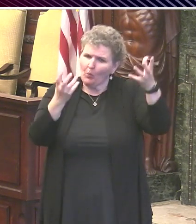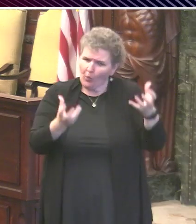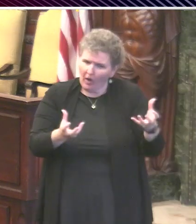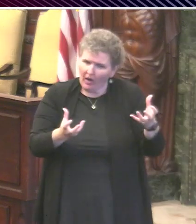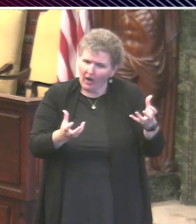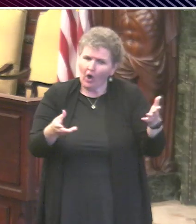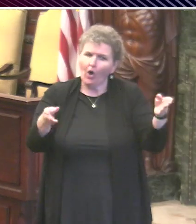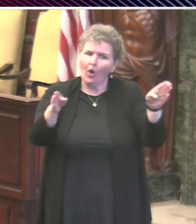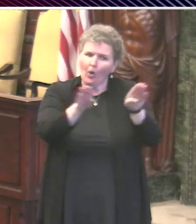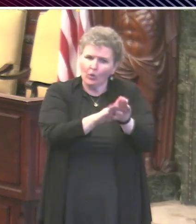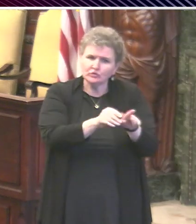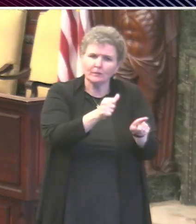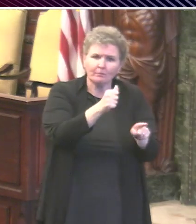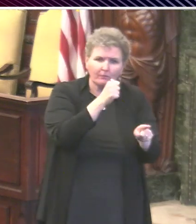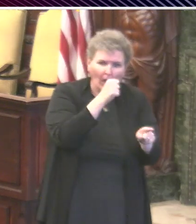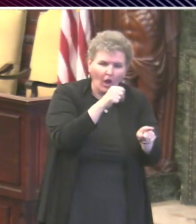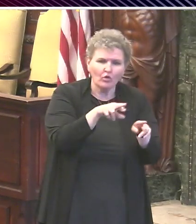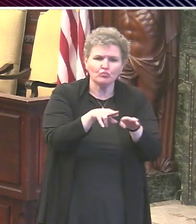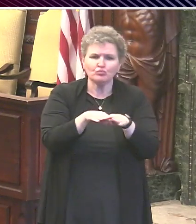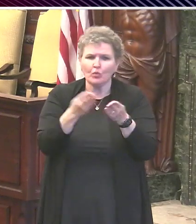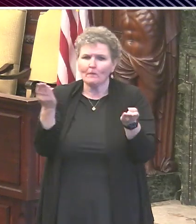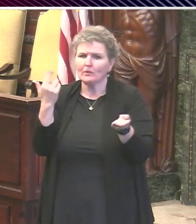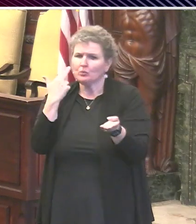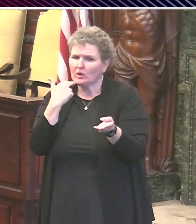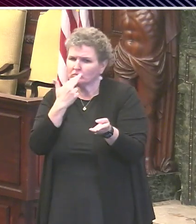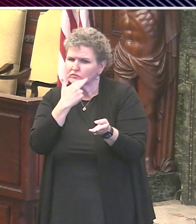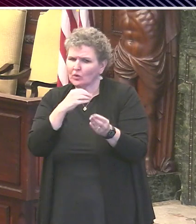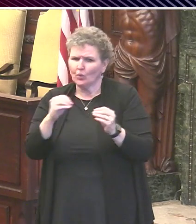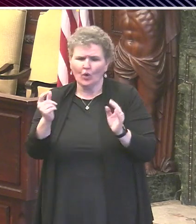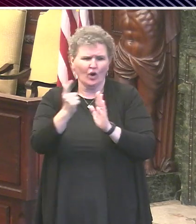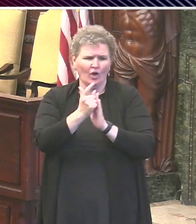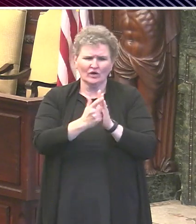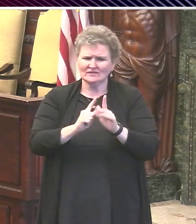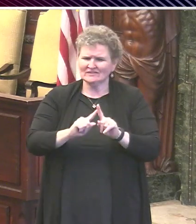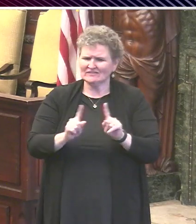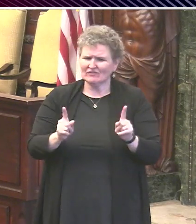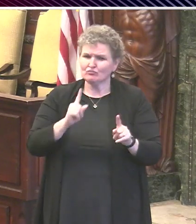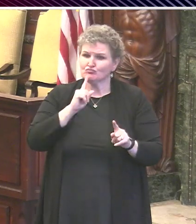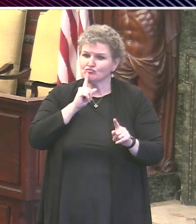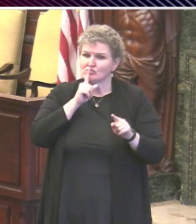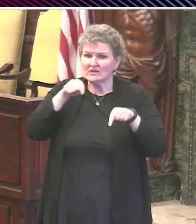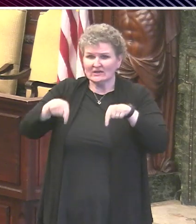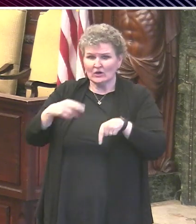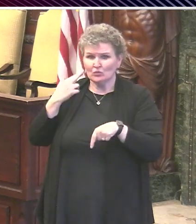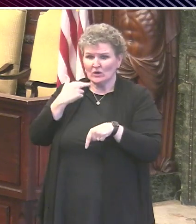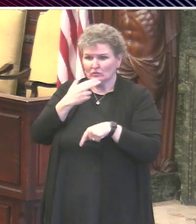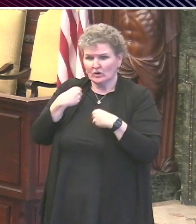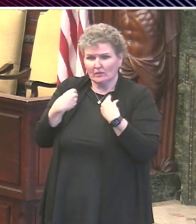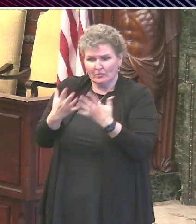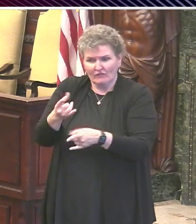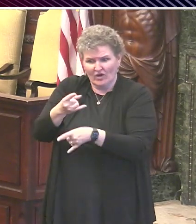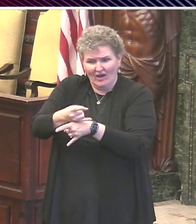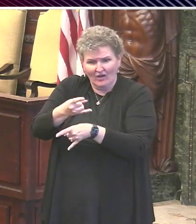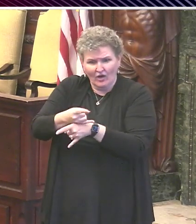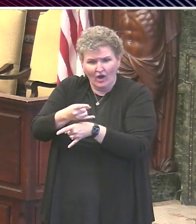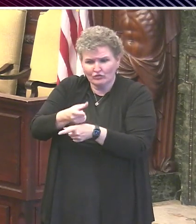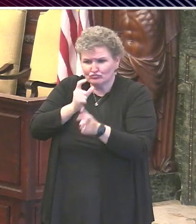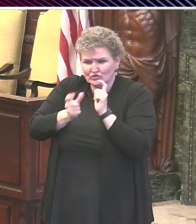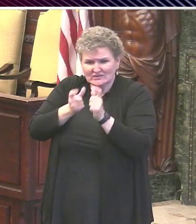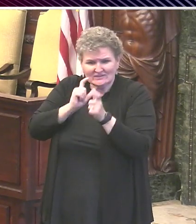stay open. And so the way he defined it, because there's no legal difference between a bar and a restaurant in the state of Pennsylvania. That's the way he defined